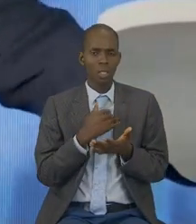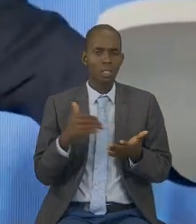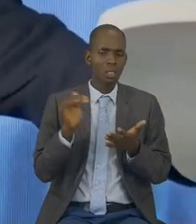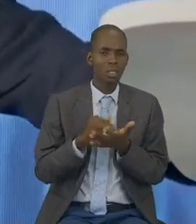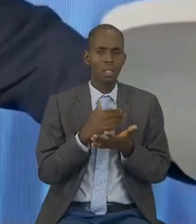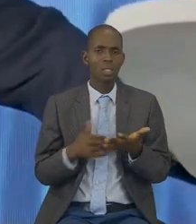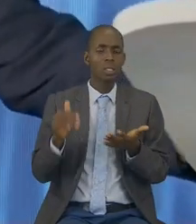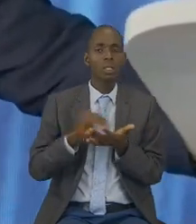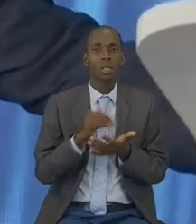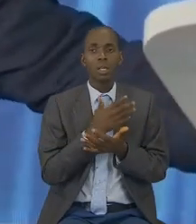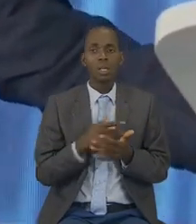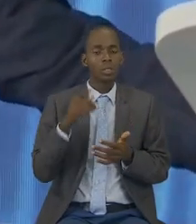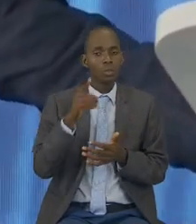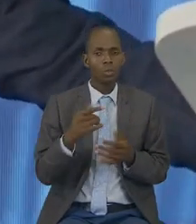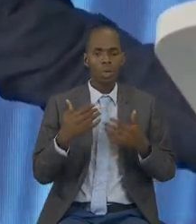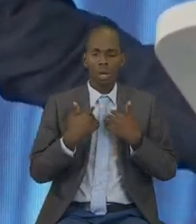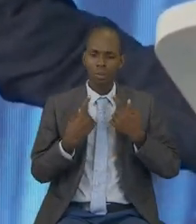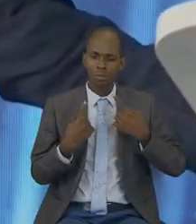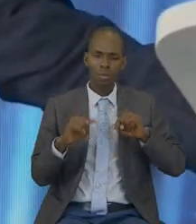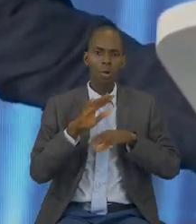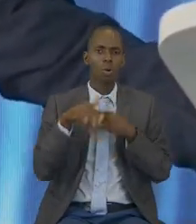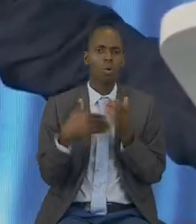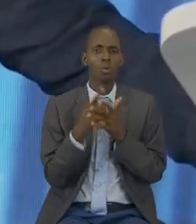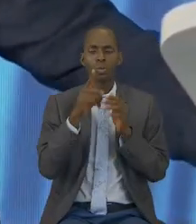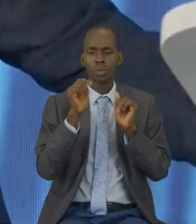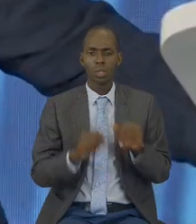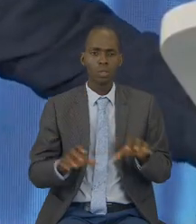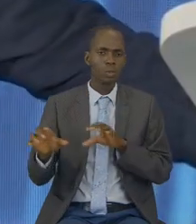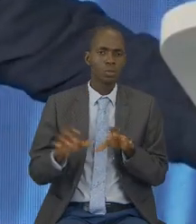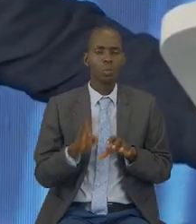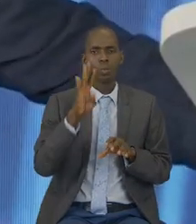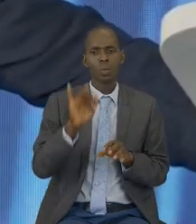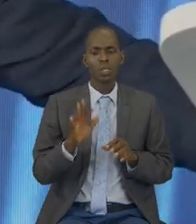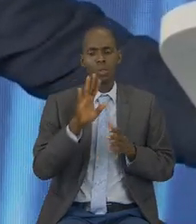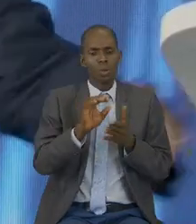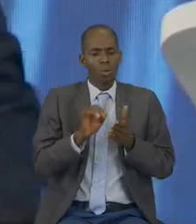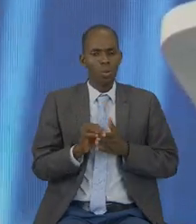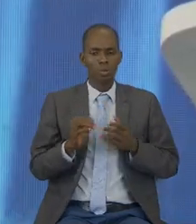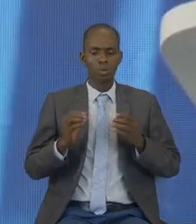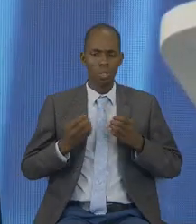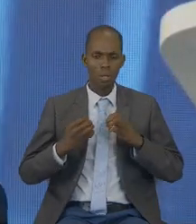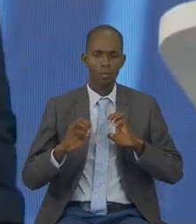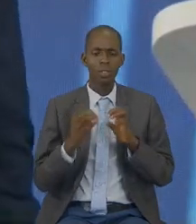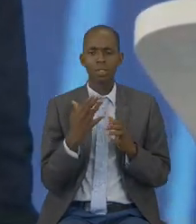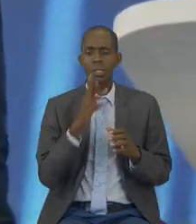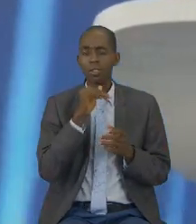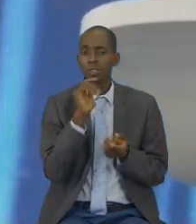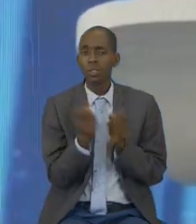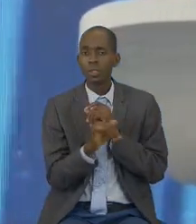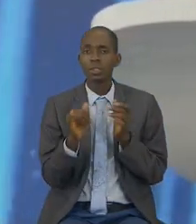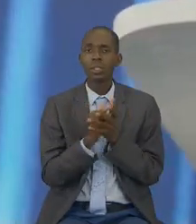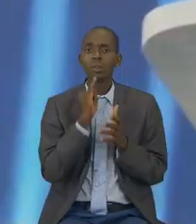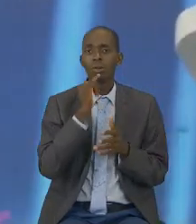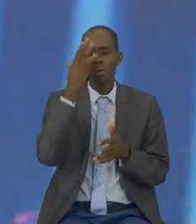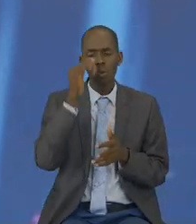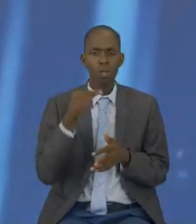over, and you're doing all you can do by the effort of man, and things are not changing, that's why we